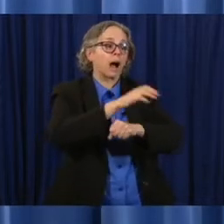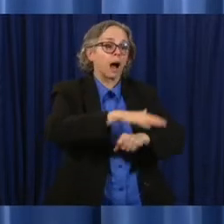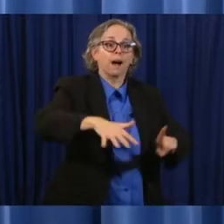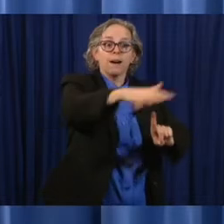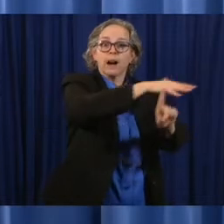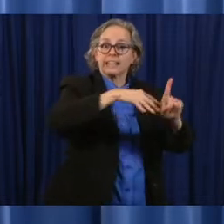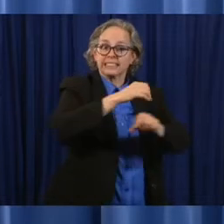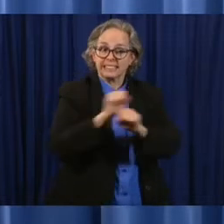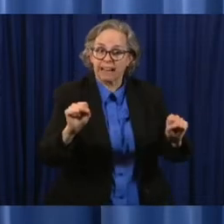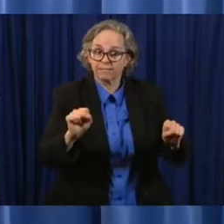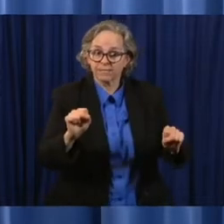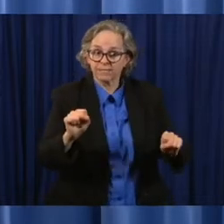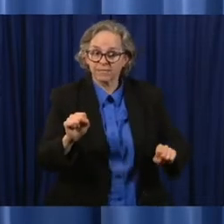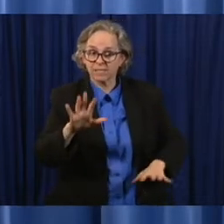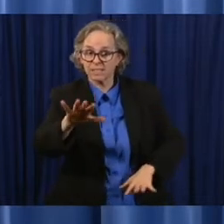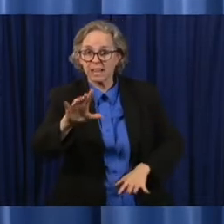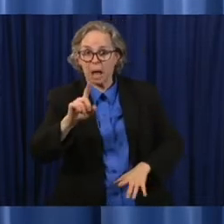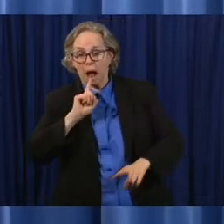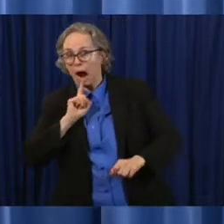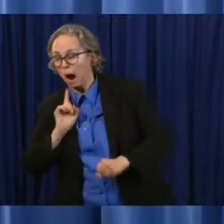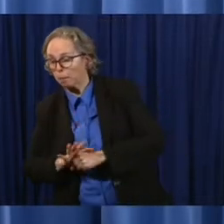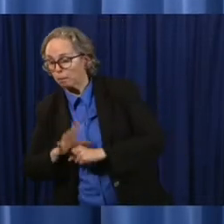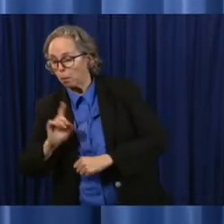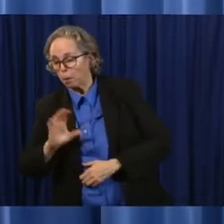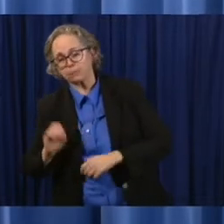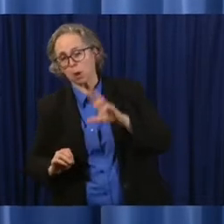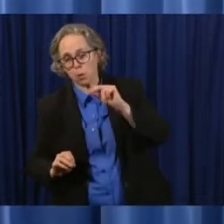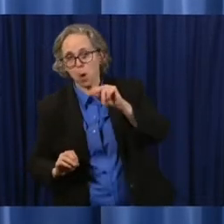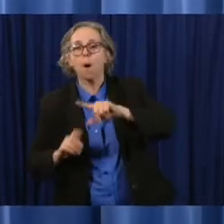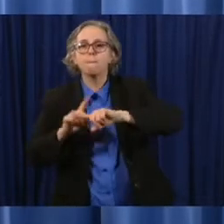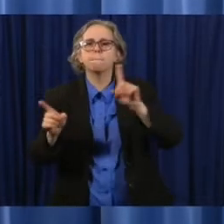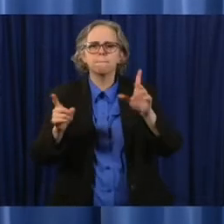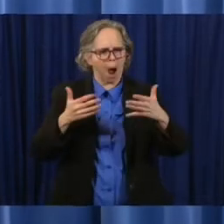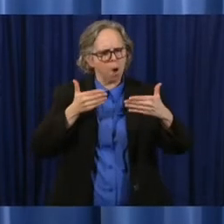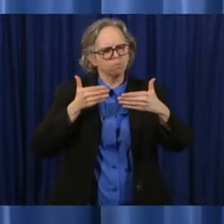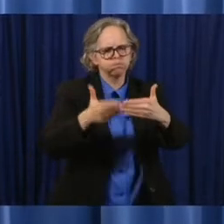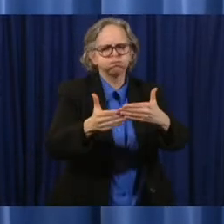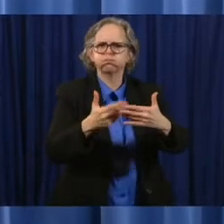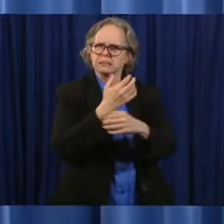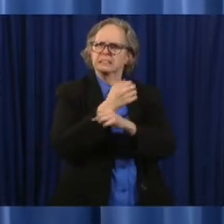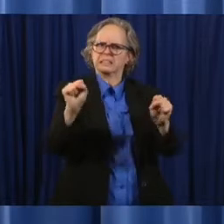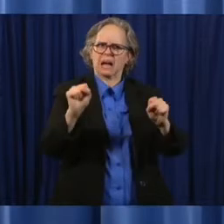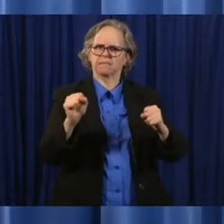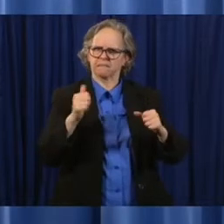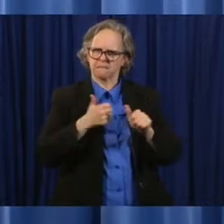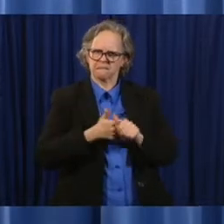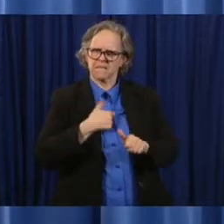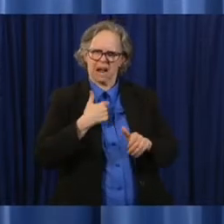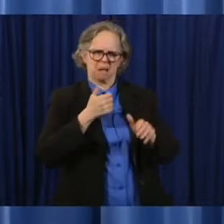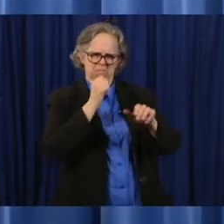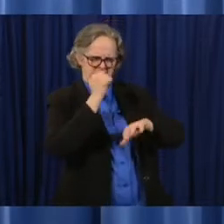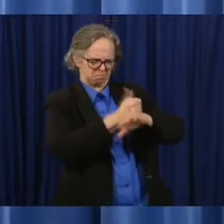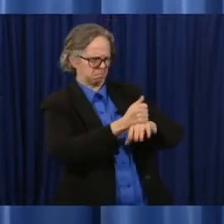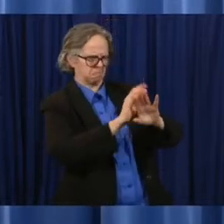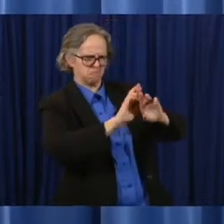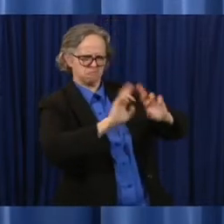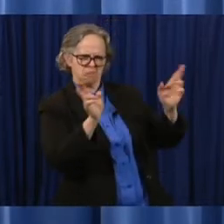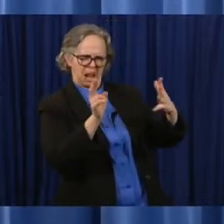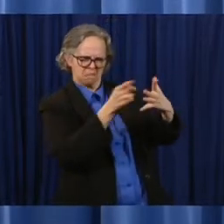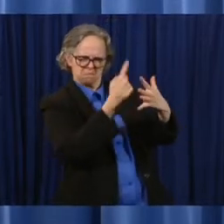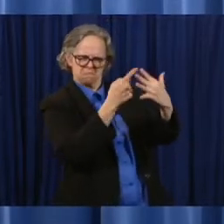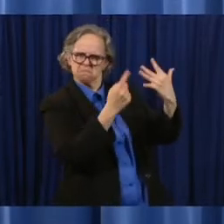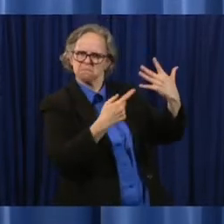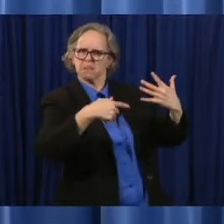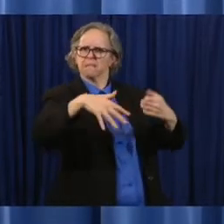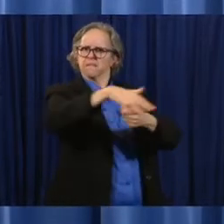is completely free of risk. But if you can take the necessary steps, then people will be able to move